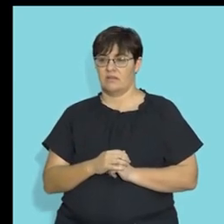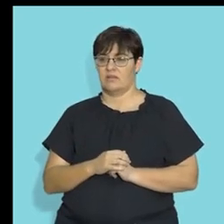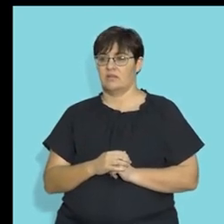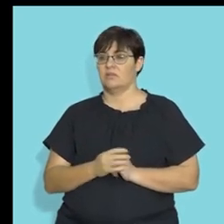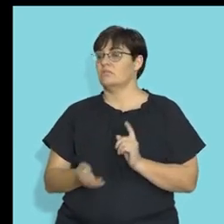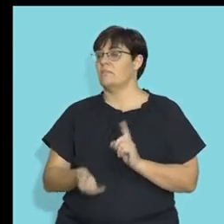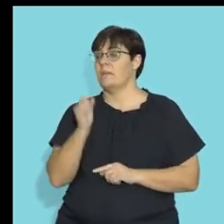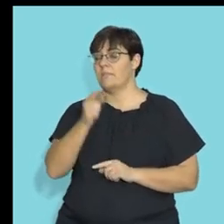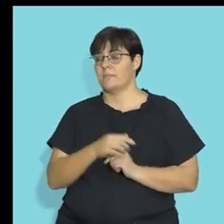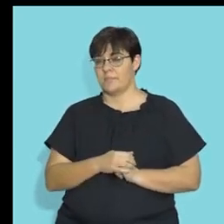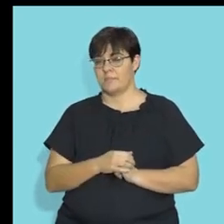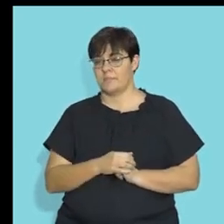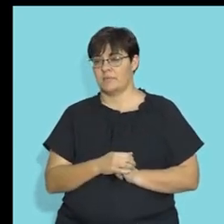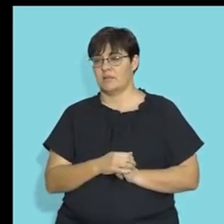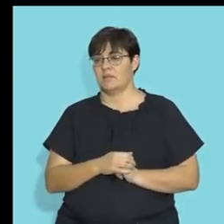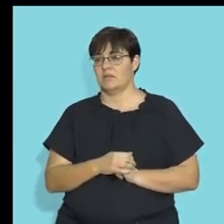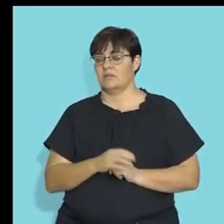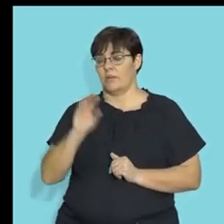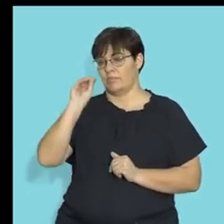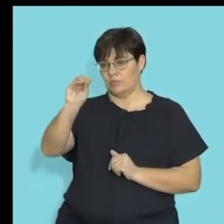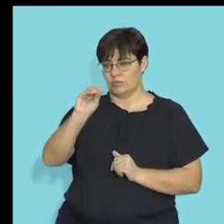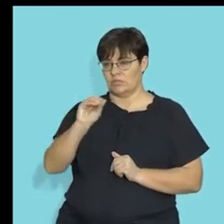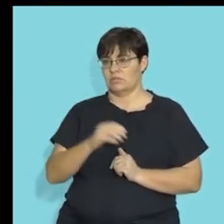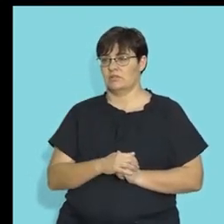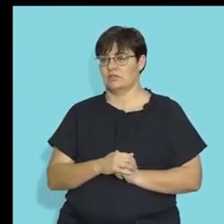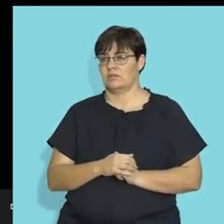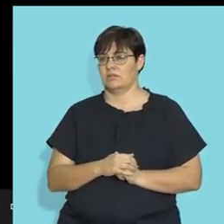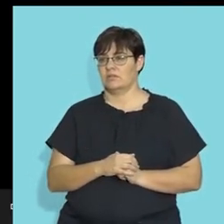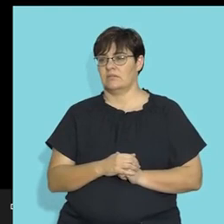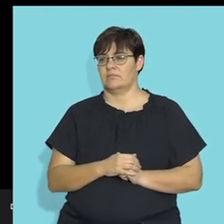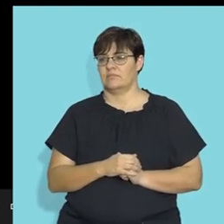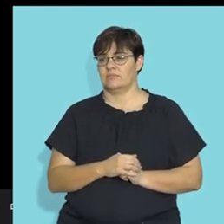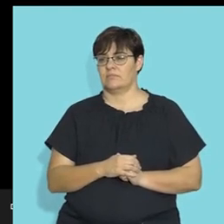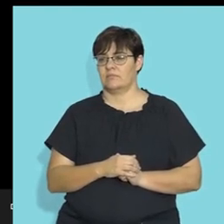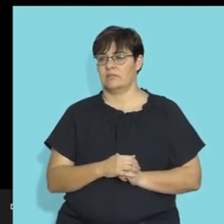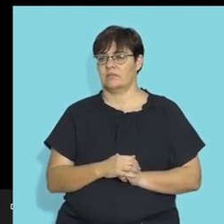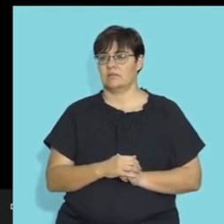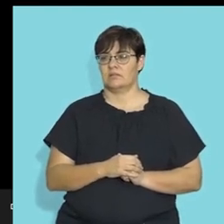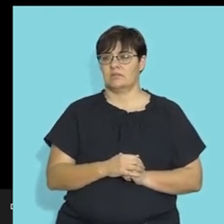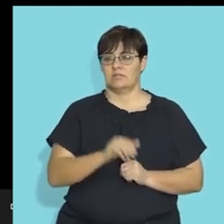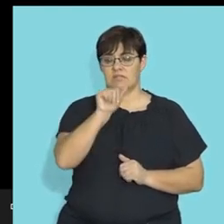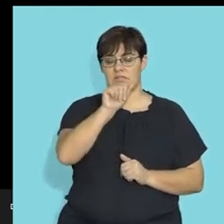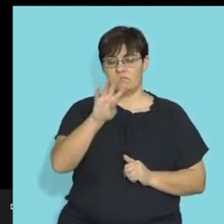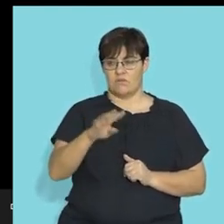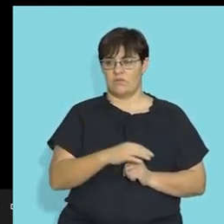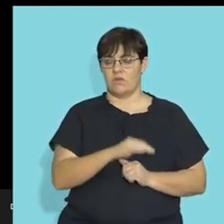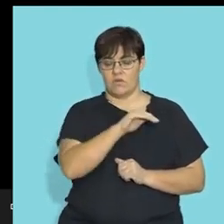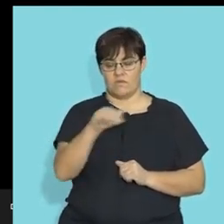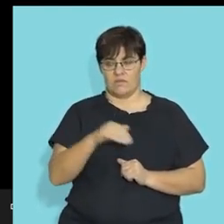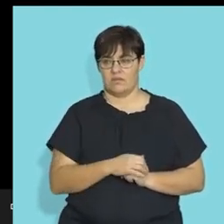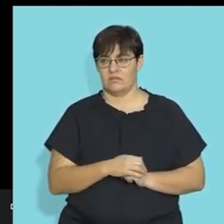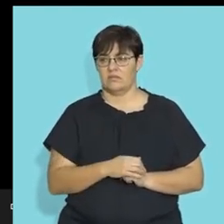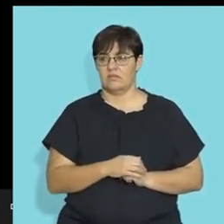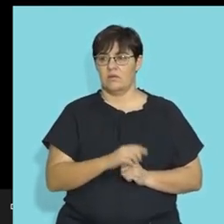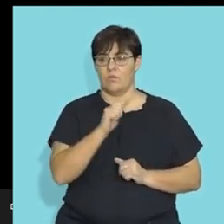a half. And in order to find the sum to infinity, I need to plug this all into my calculator. So it will be